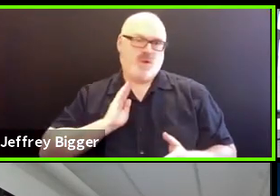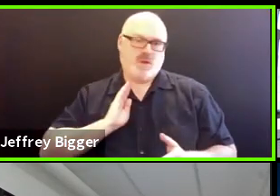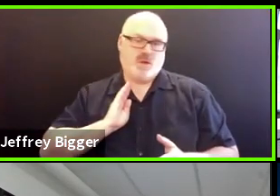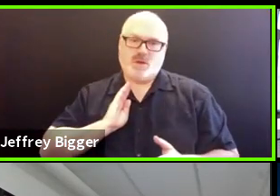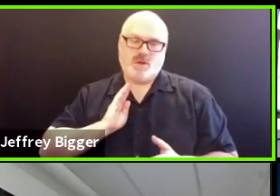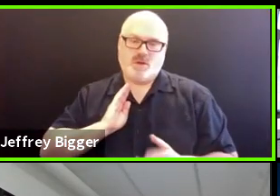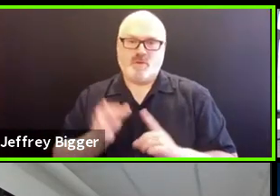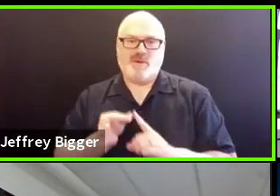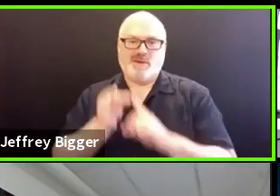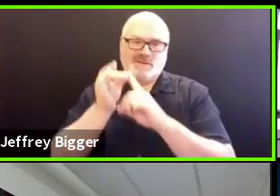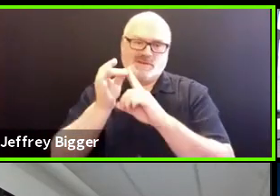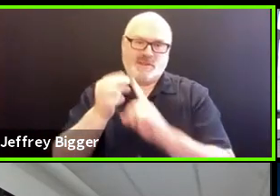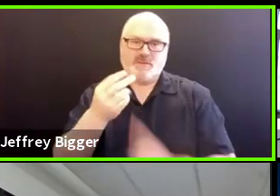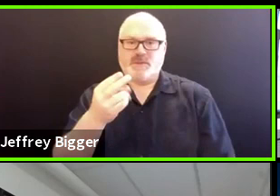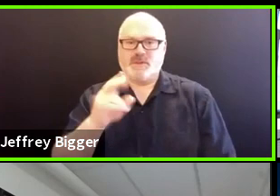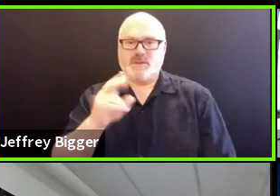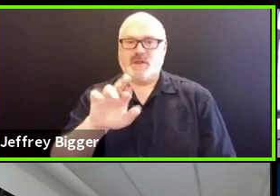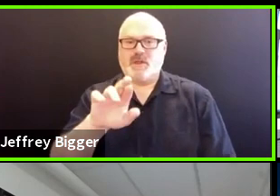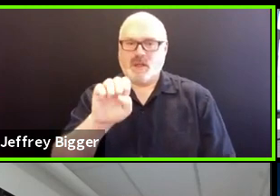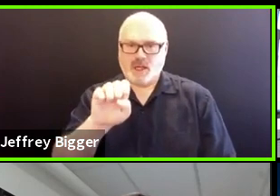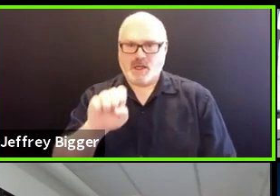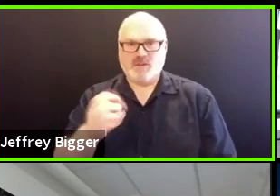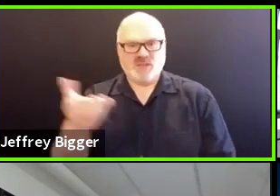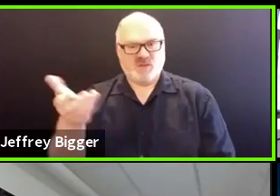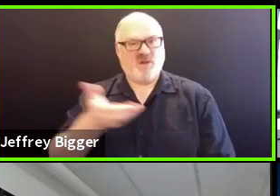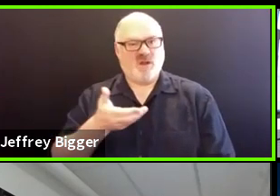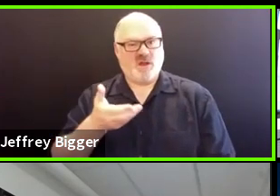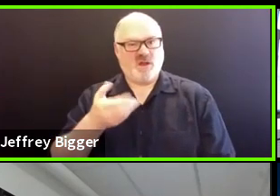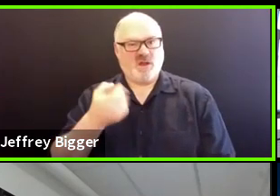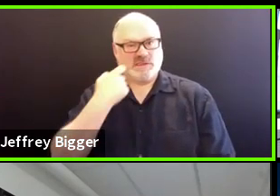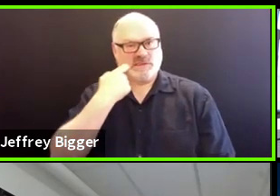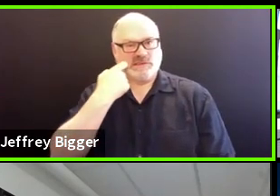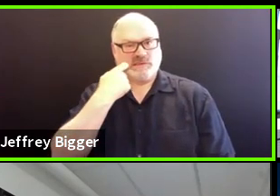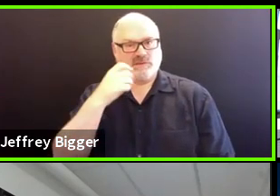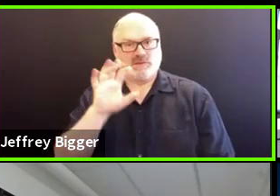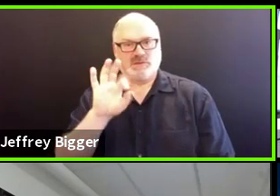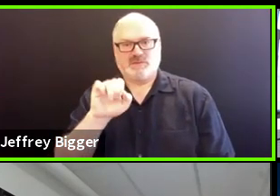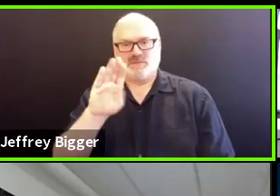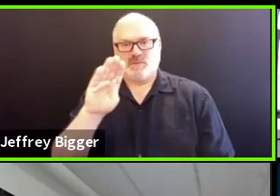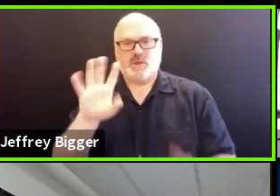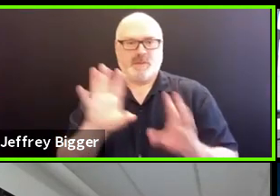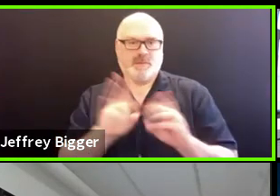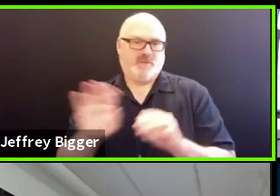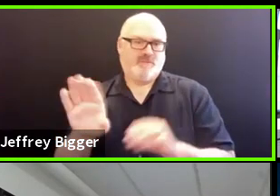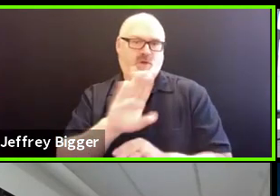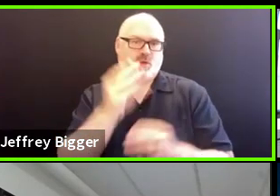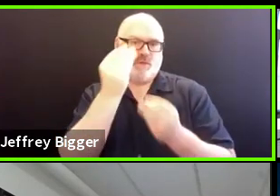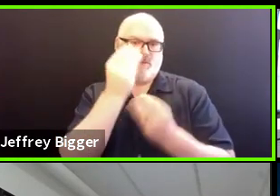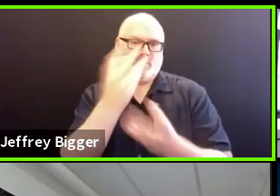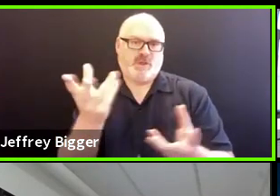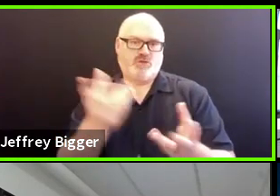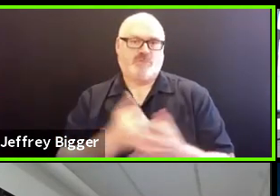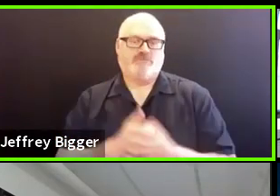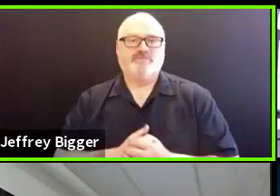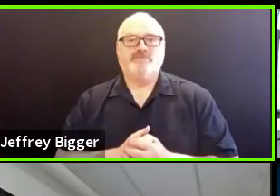exempt hires that have been hired since the February meeting for your information.